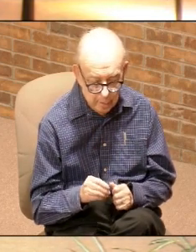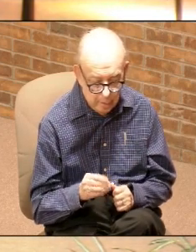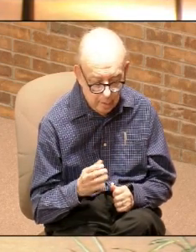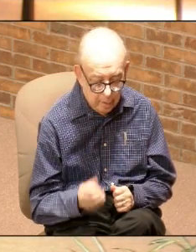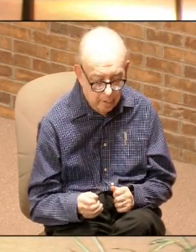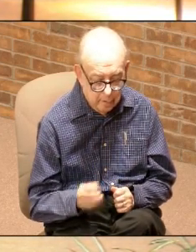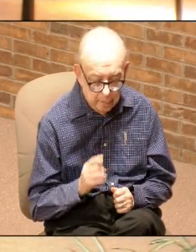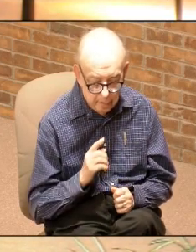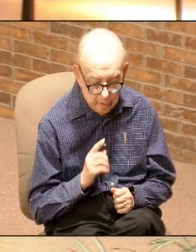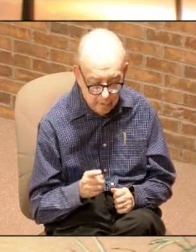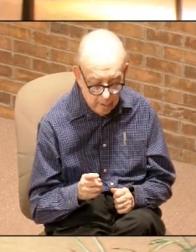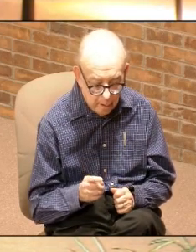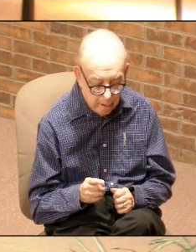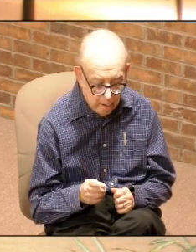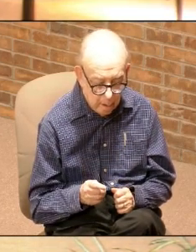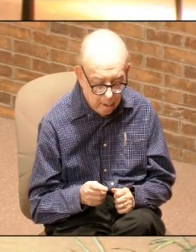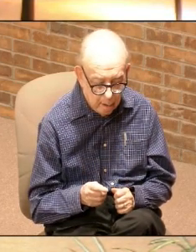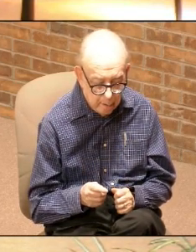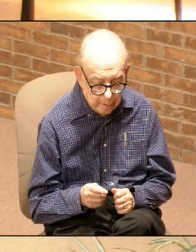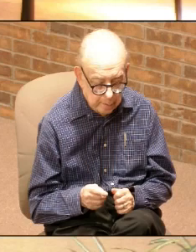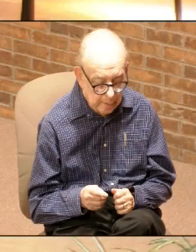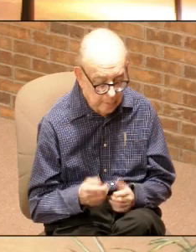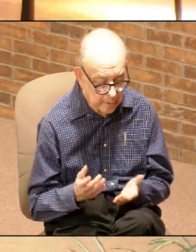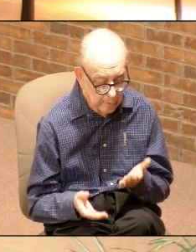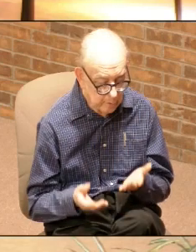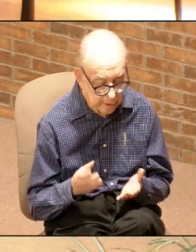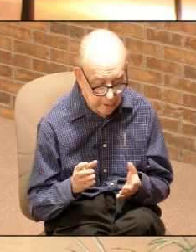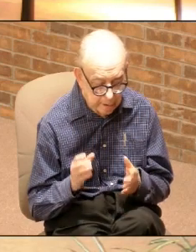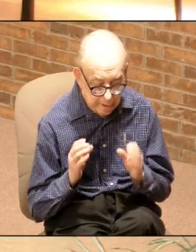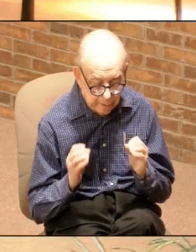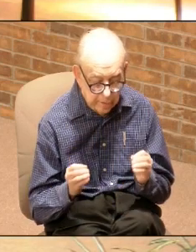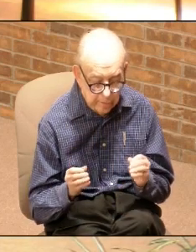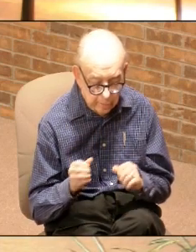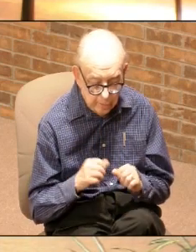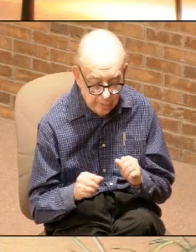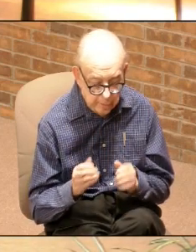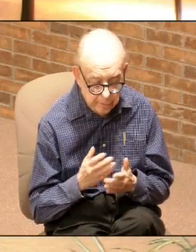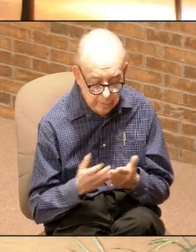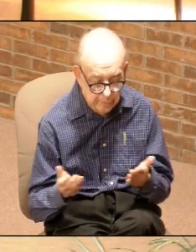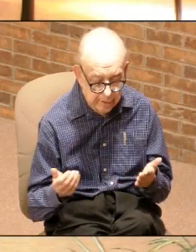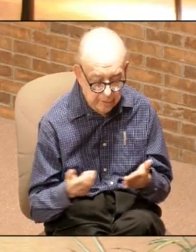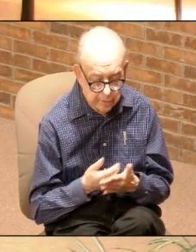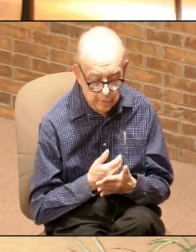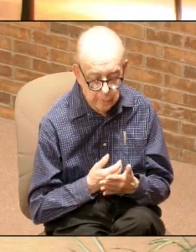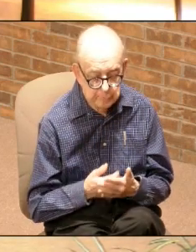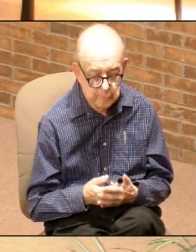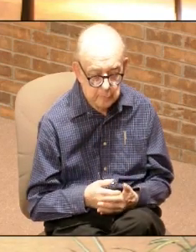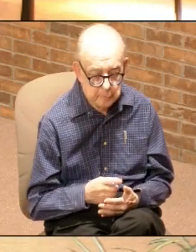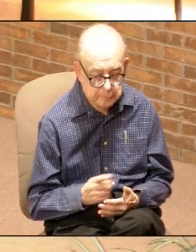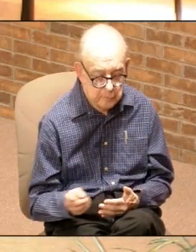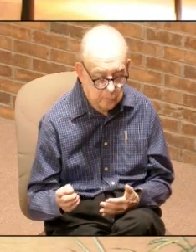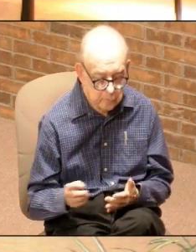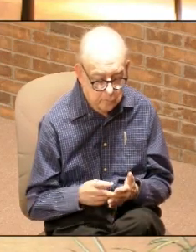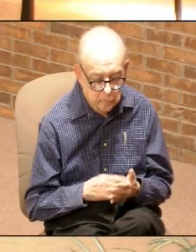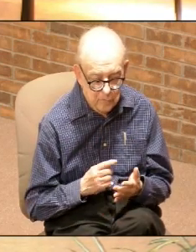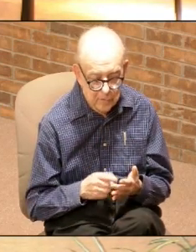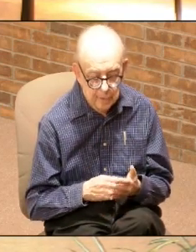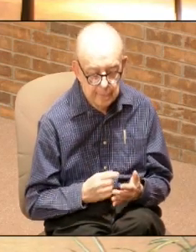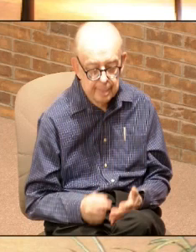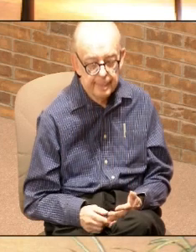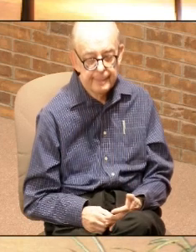Because as a matter of fact, you may even teach me some things and I may learn some things from you. There are some times